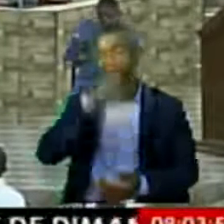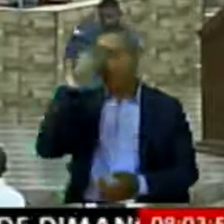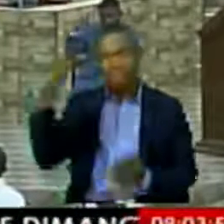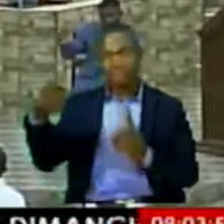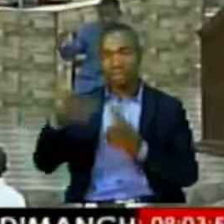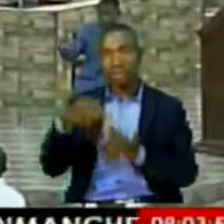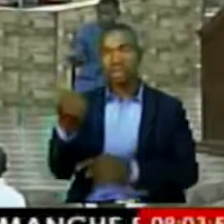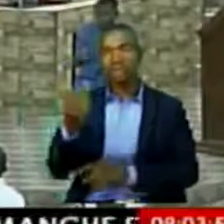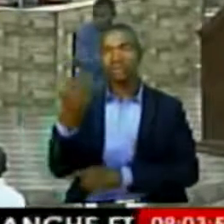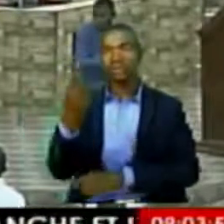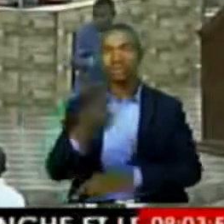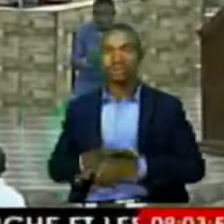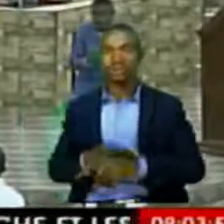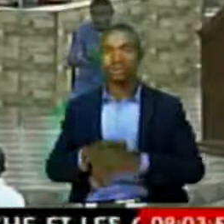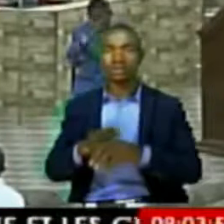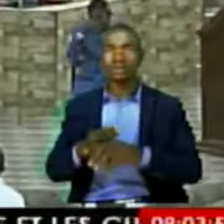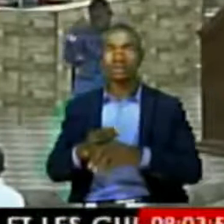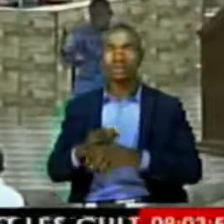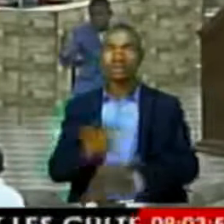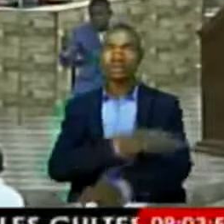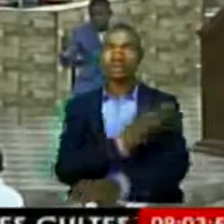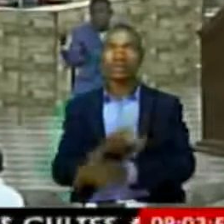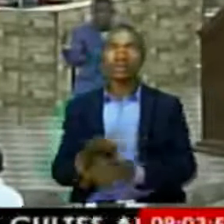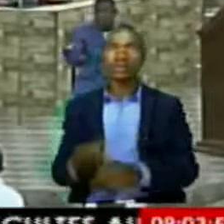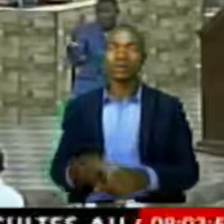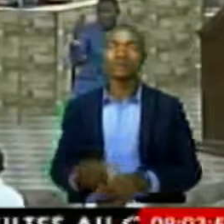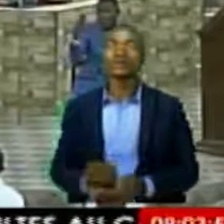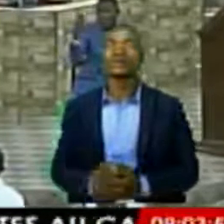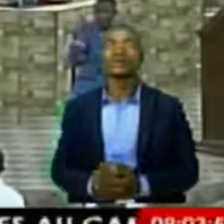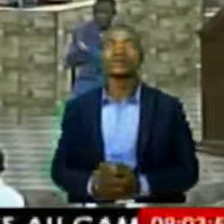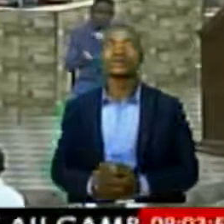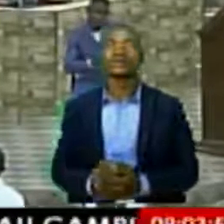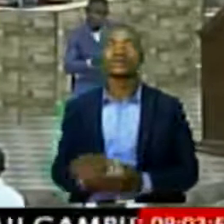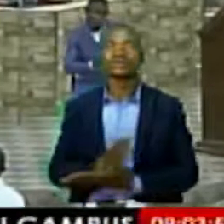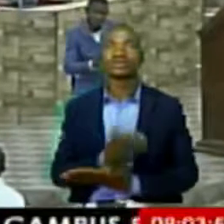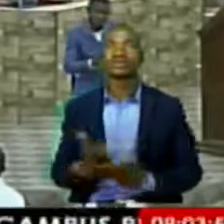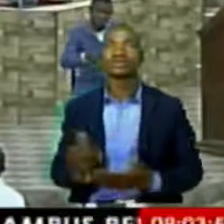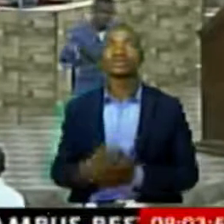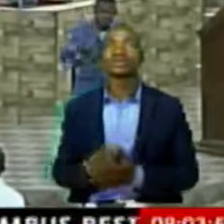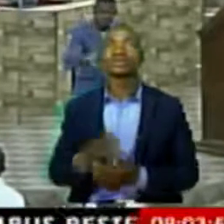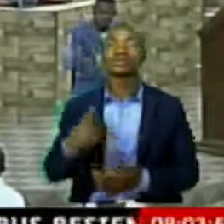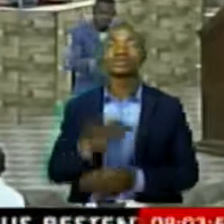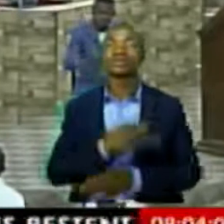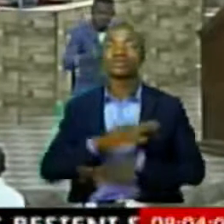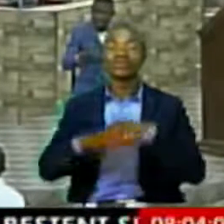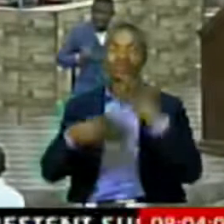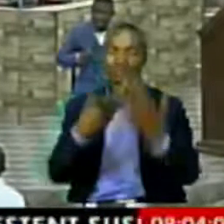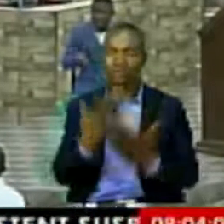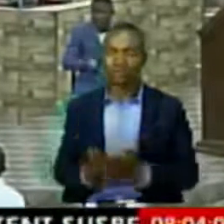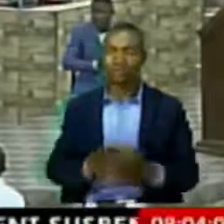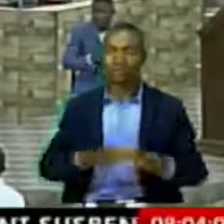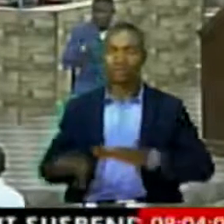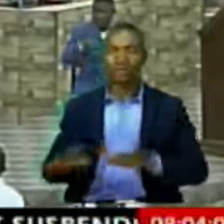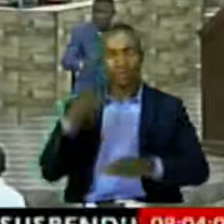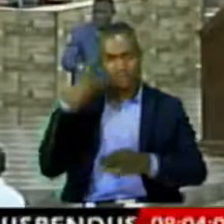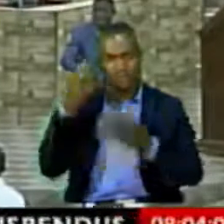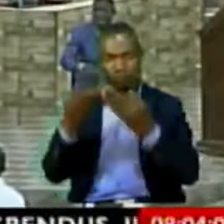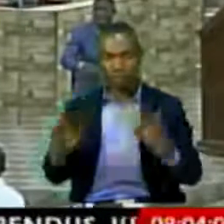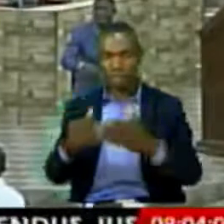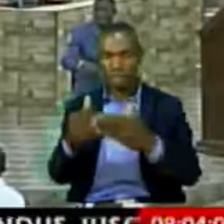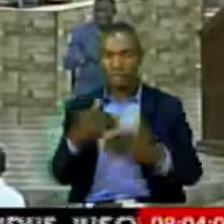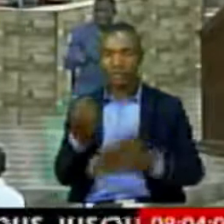Because around 14 there will be choir rehearsals. So we should do everything and to finish before 14.